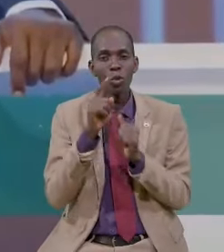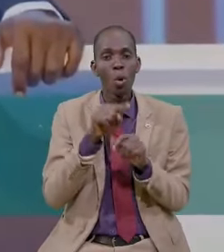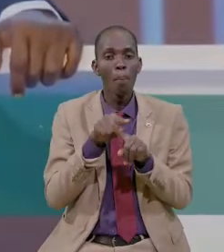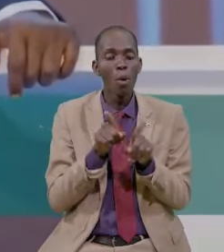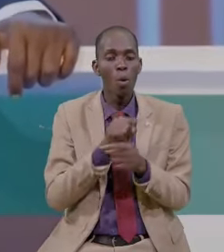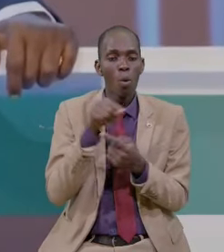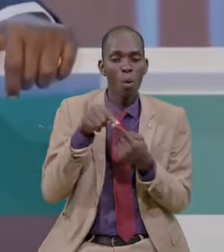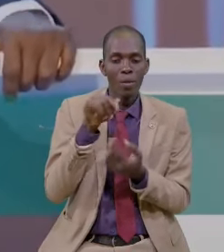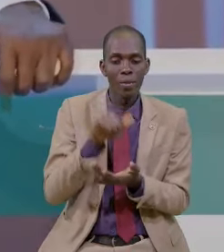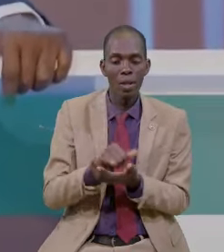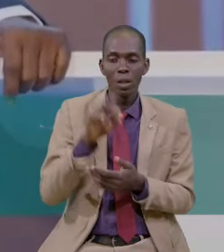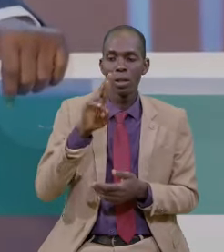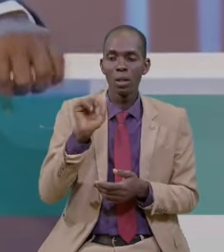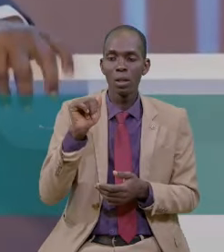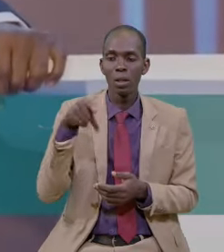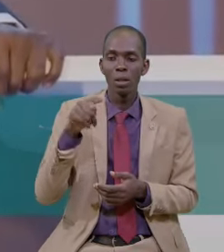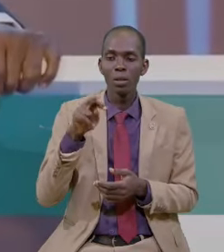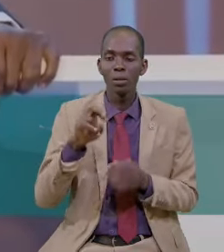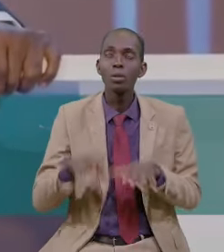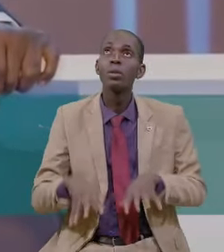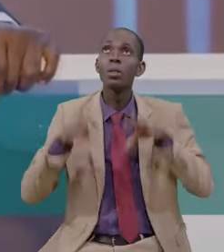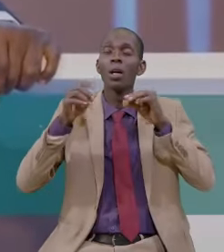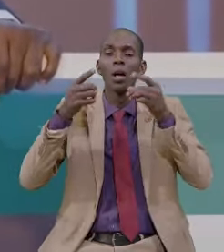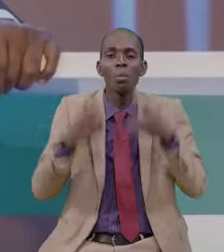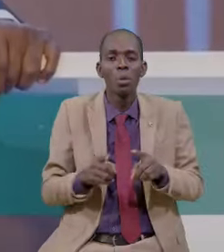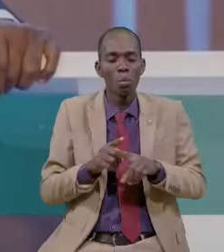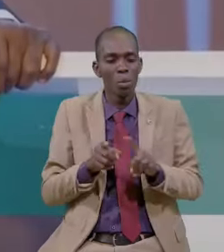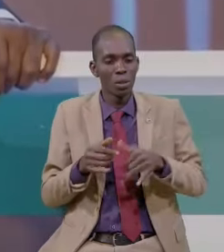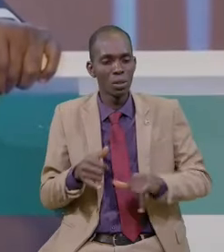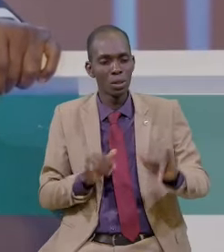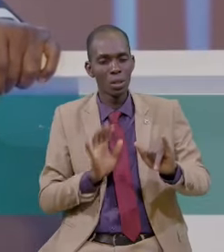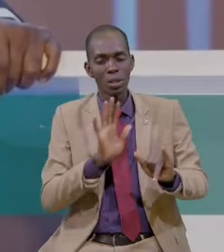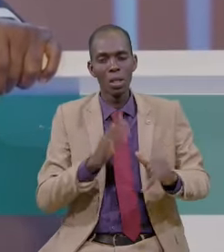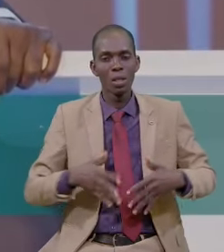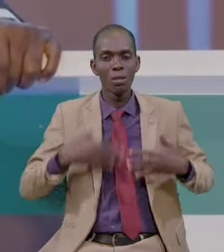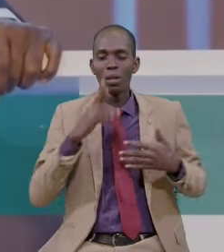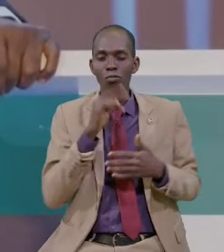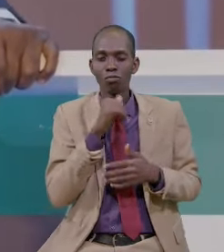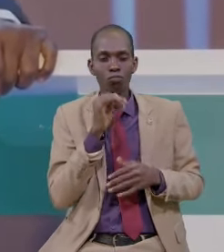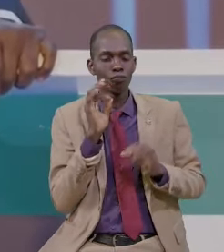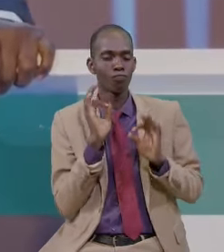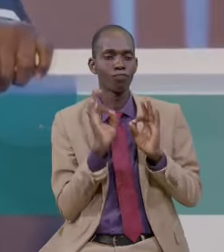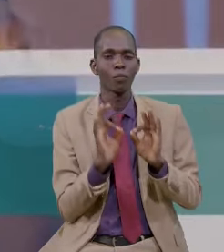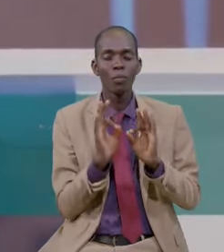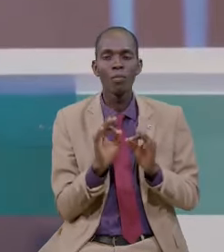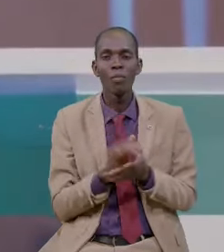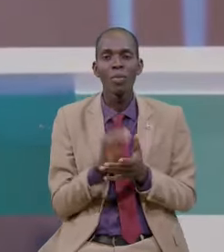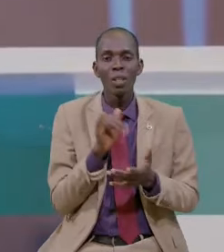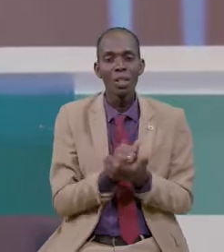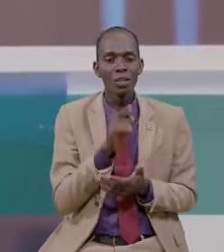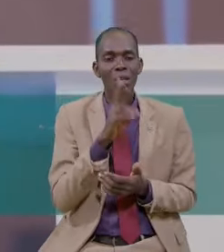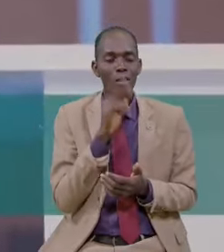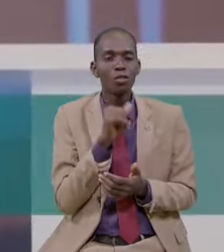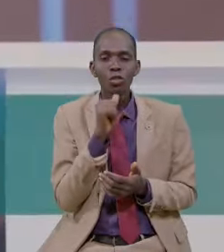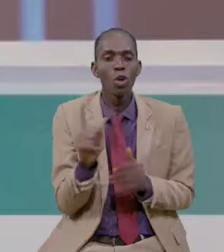takes place, their lives are so unqualified, so unrighteous, so unholy, that they are not able